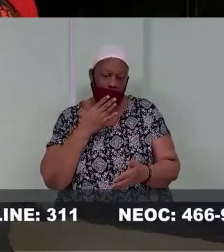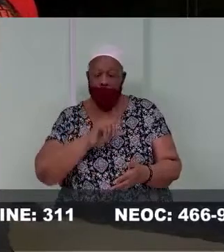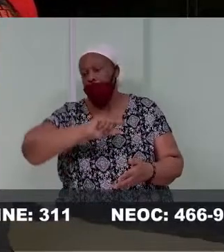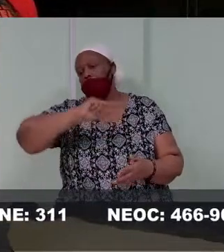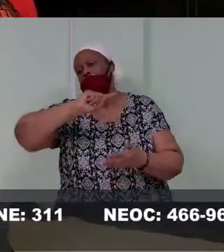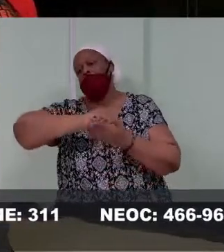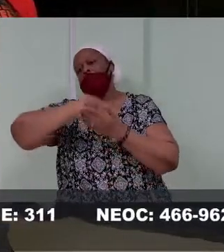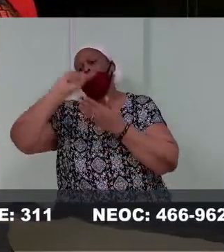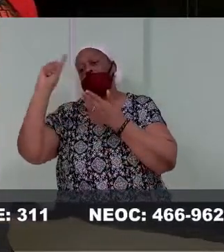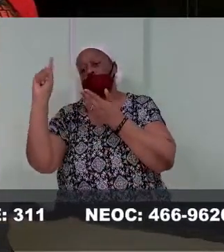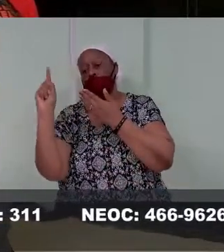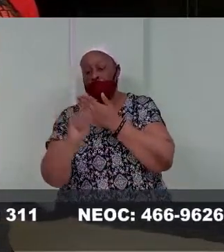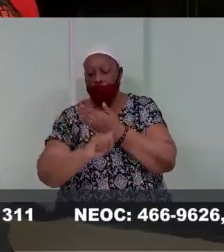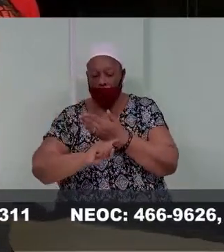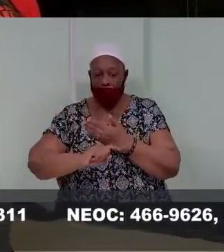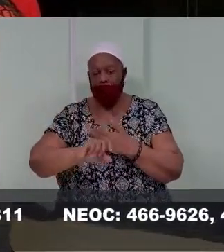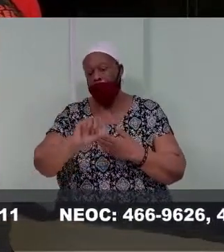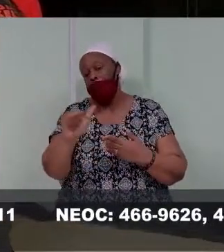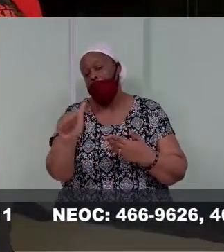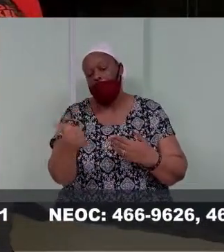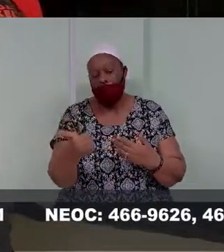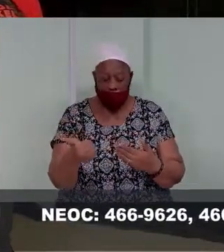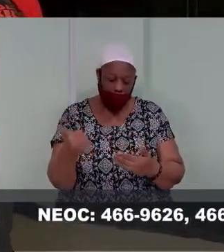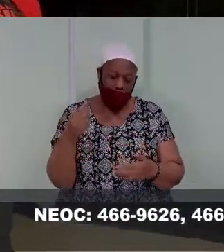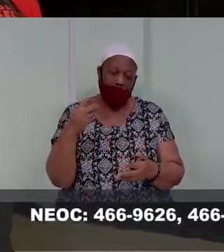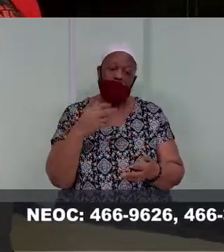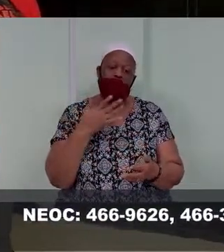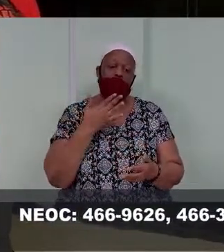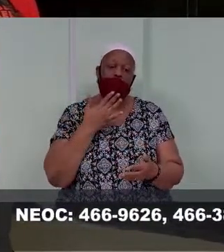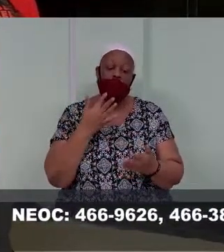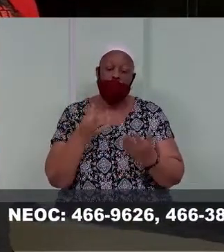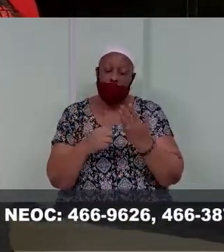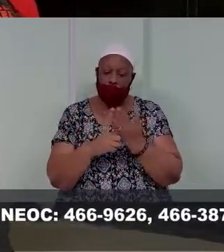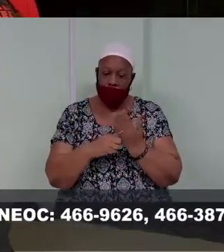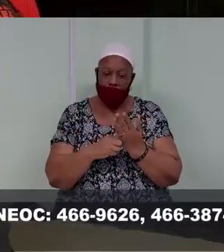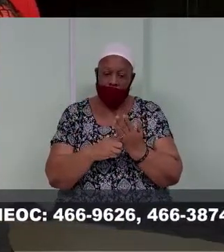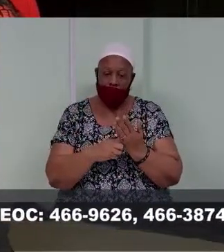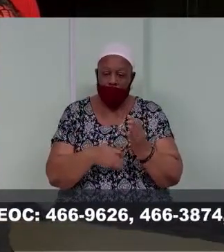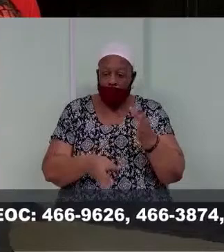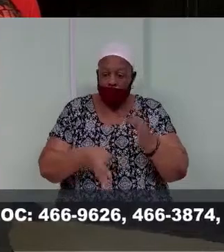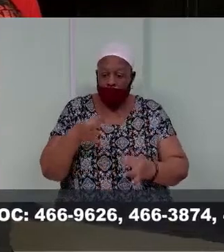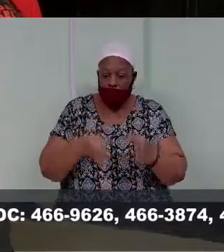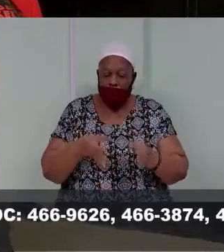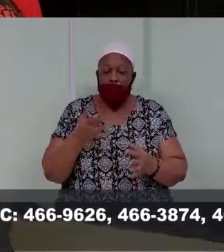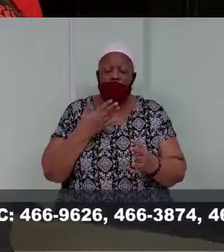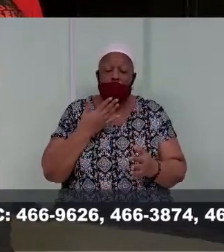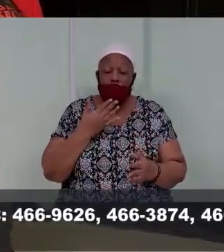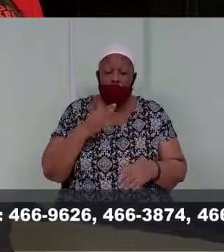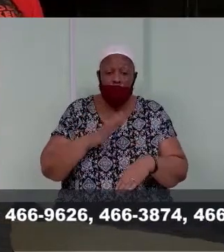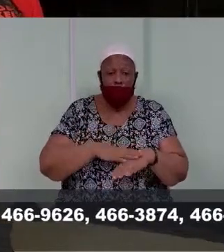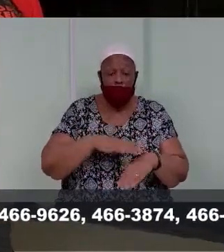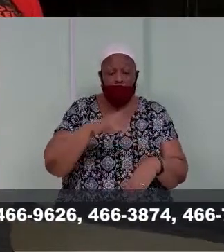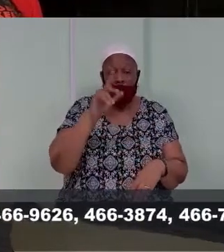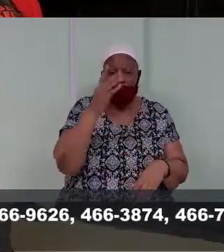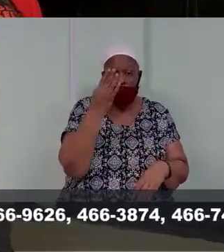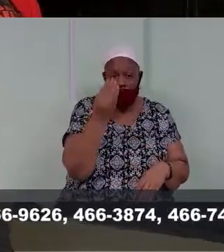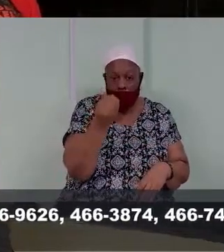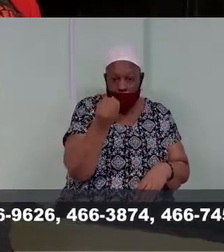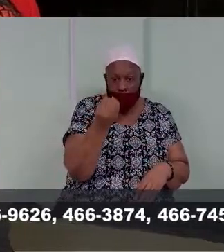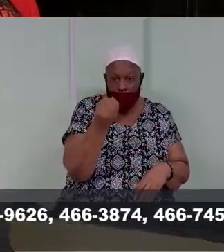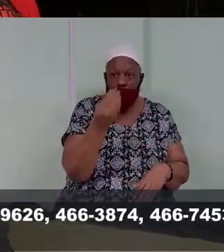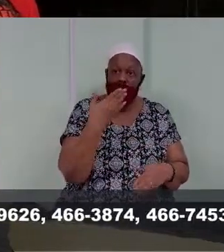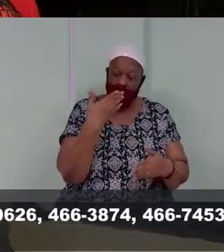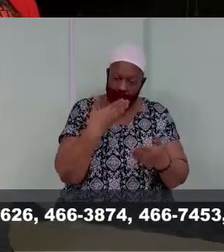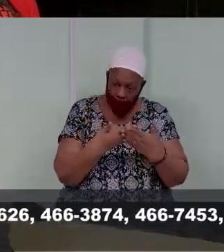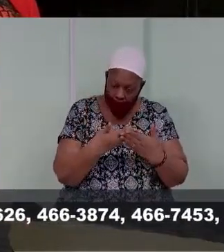not used, for example, on the 4th of October, cannot be used on the 11th. They will not be valid. So